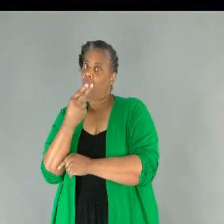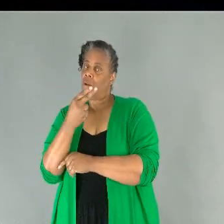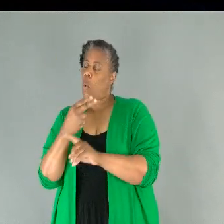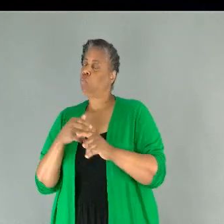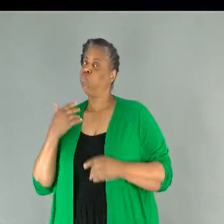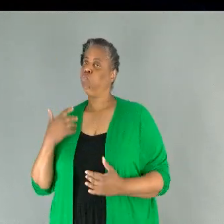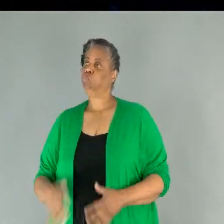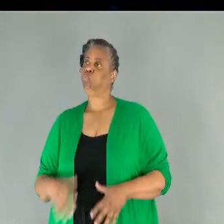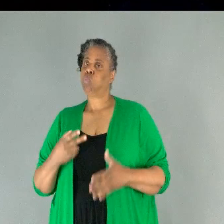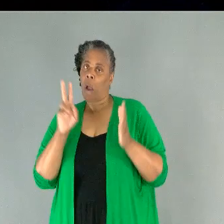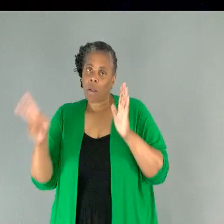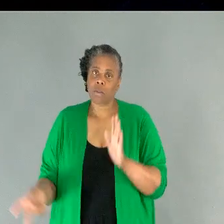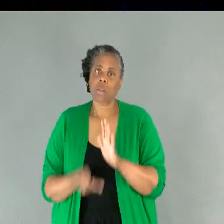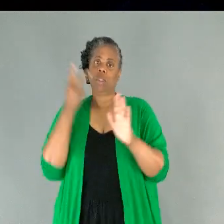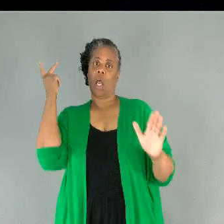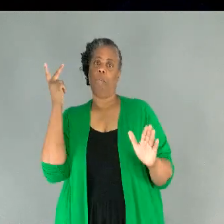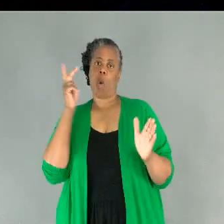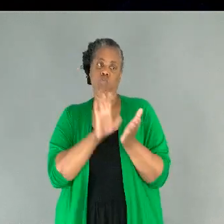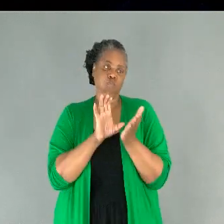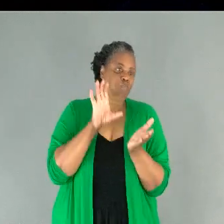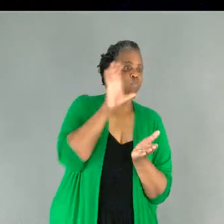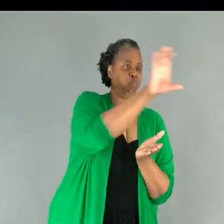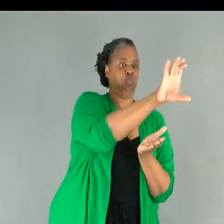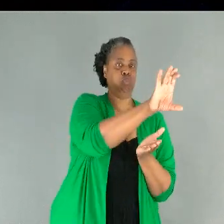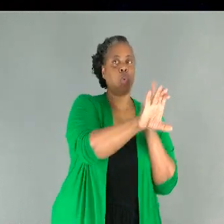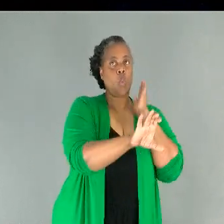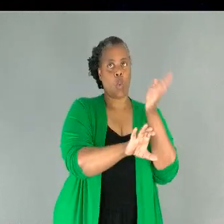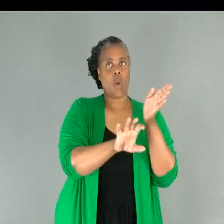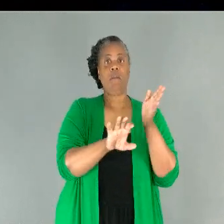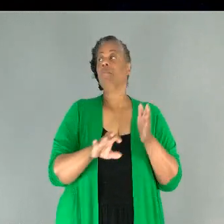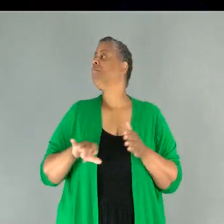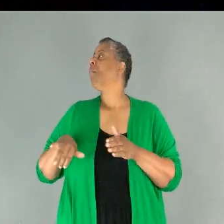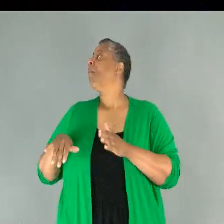gave a double portion. Someone say, a double portion.